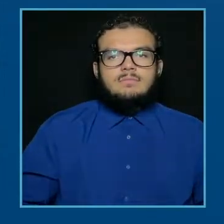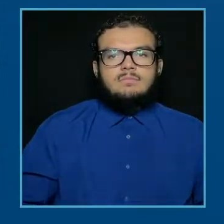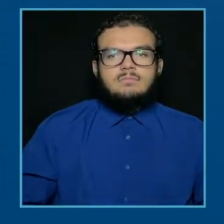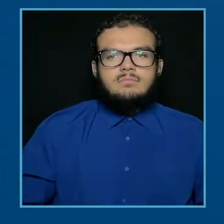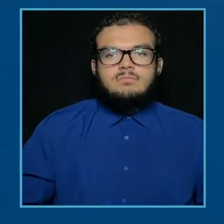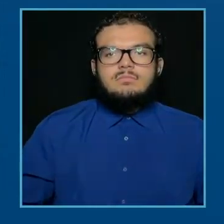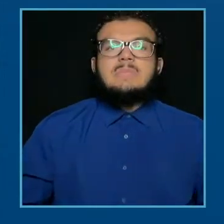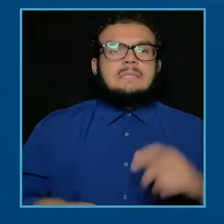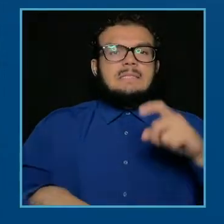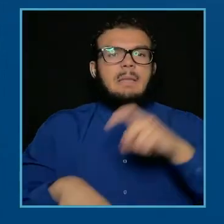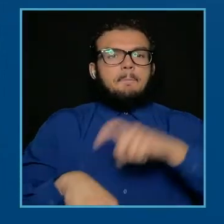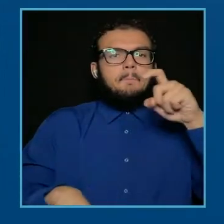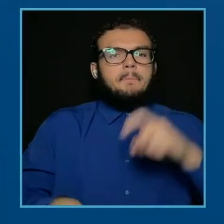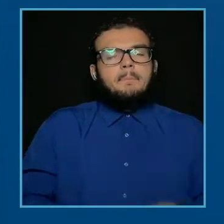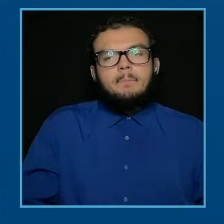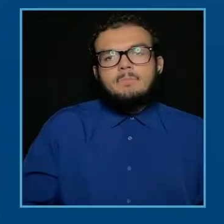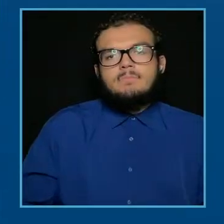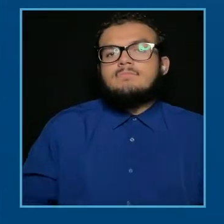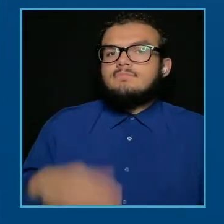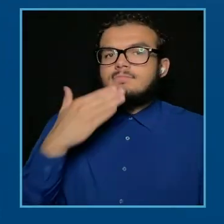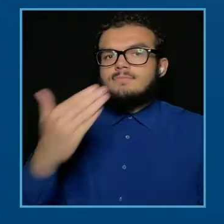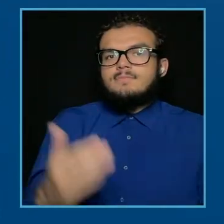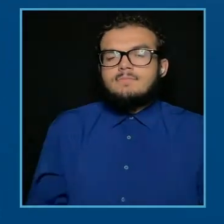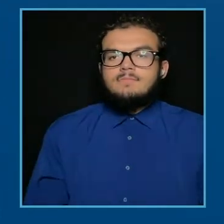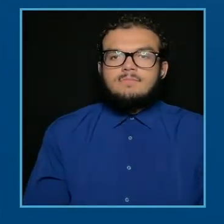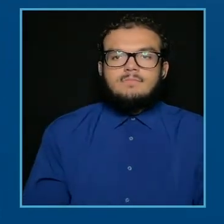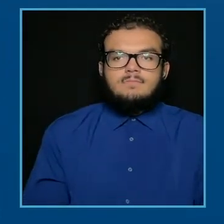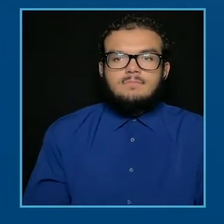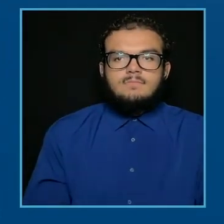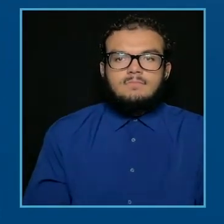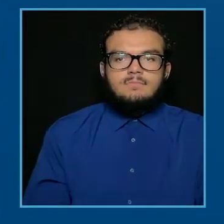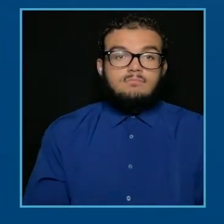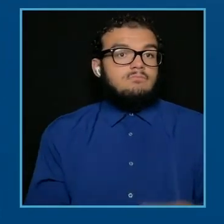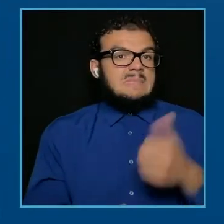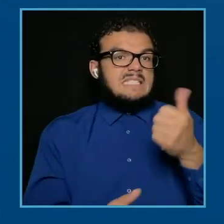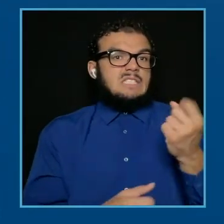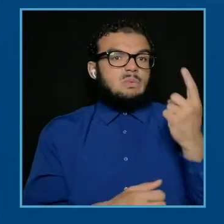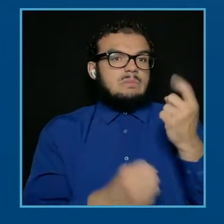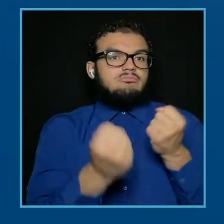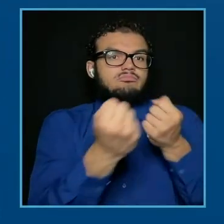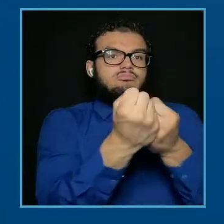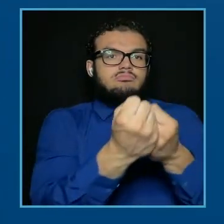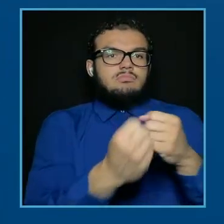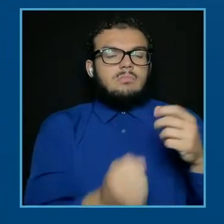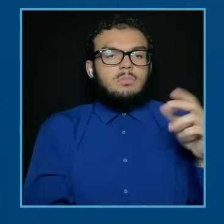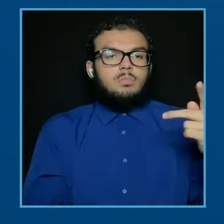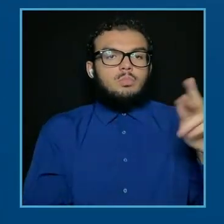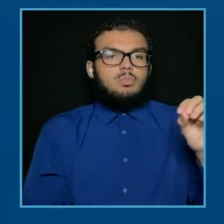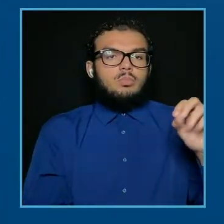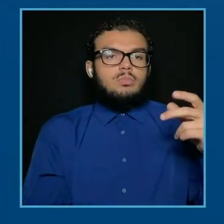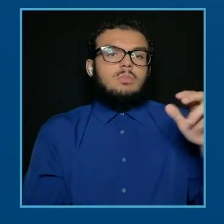time. Thank you. Anyone of the proponent side left?